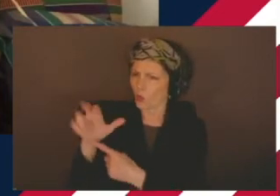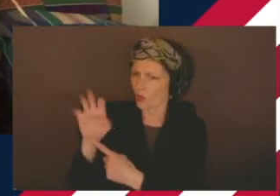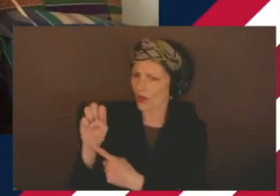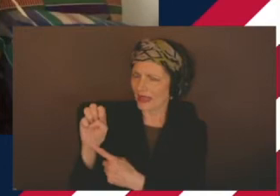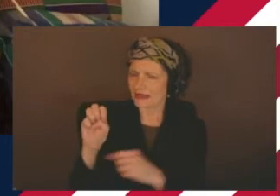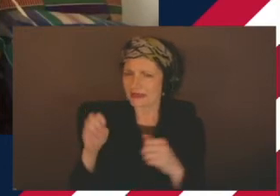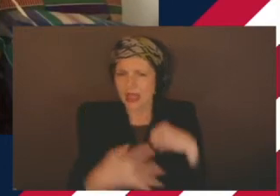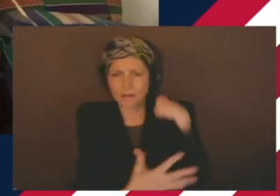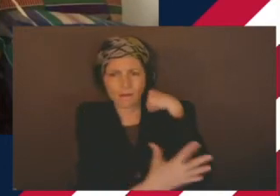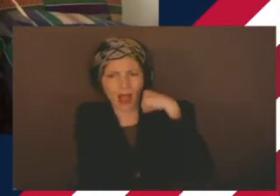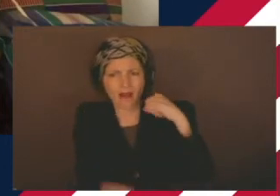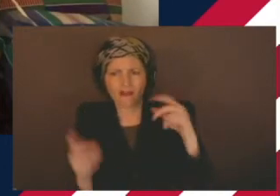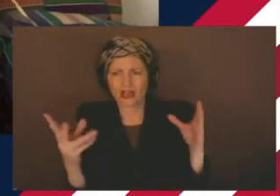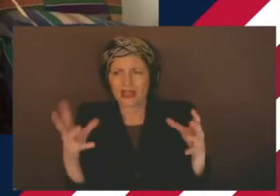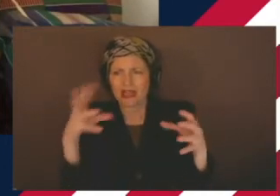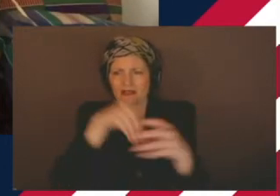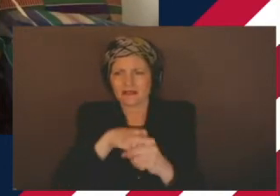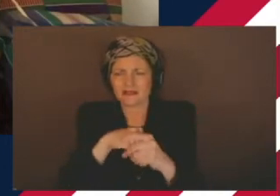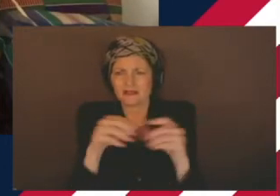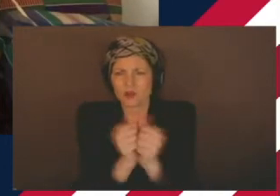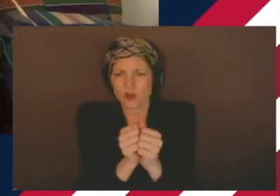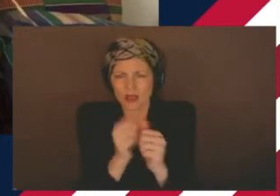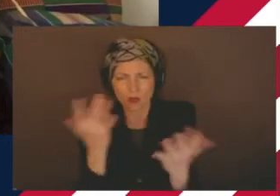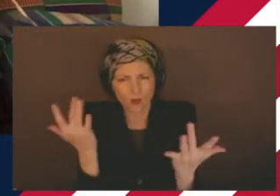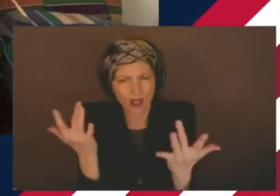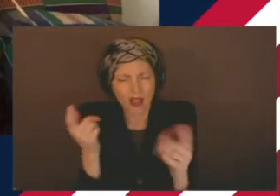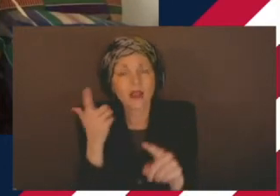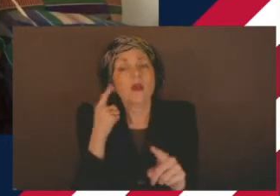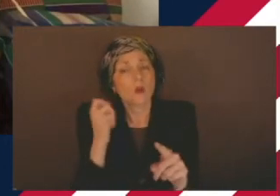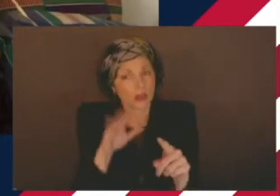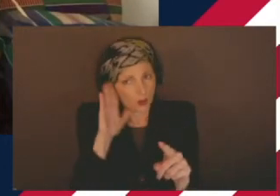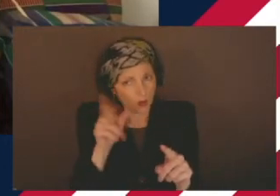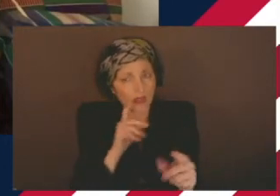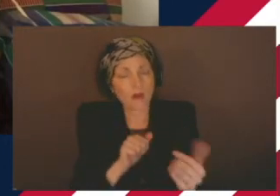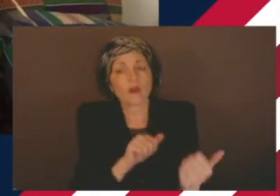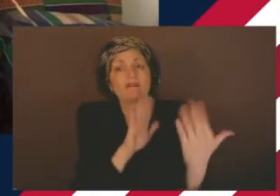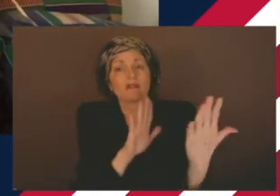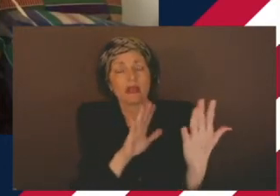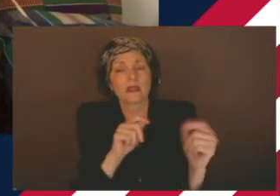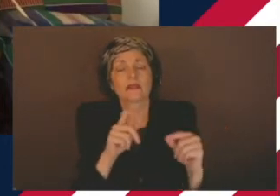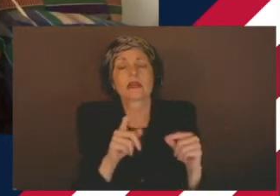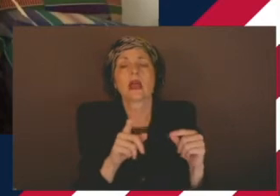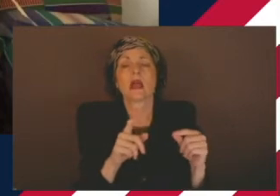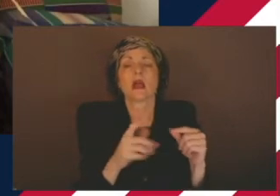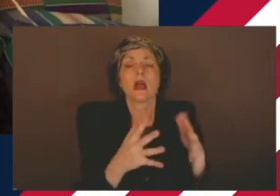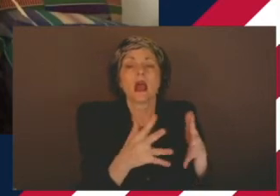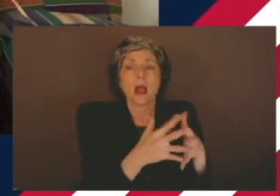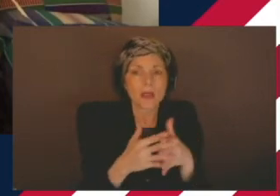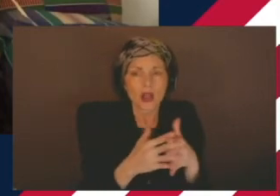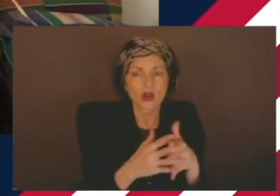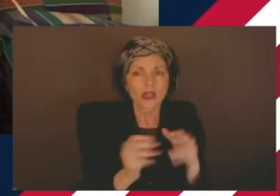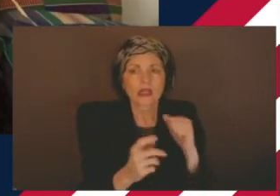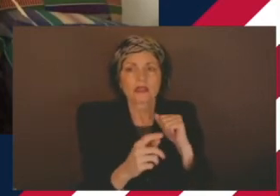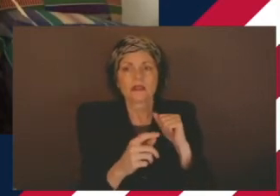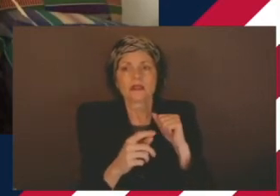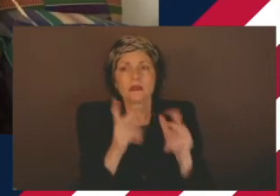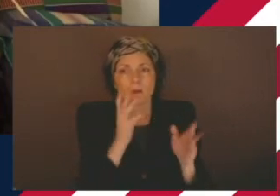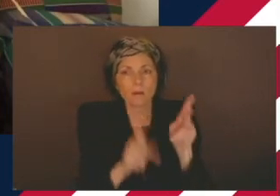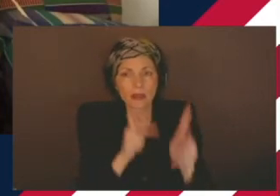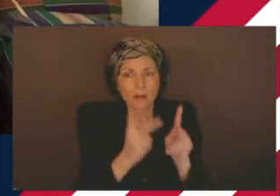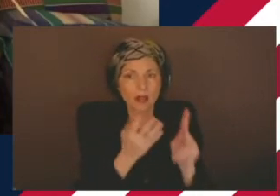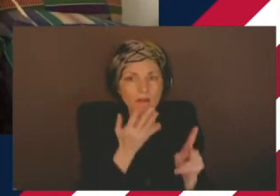challenges facing African Americans, people of color, low-income people, poor people, is the lack of